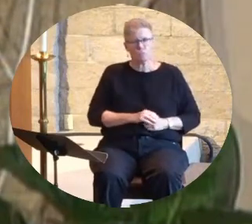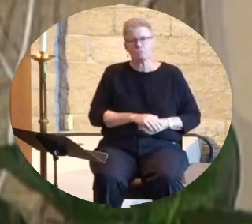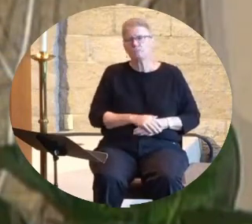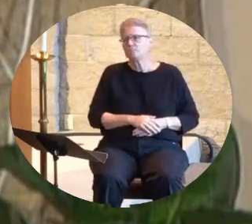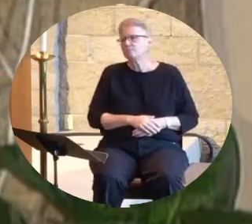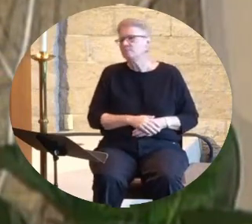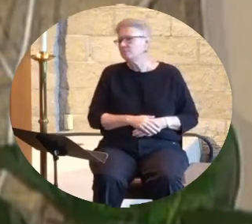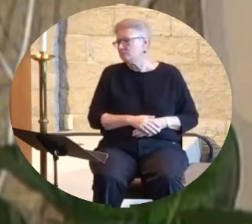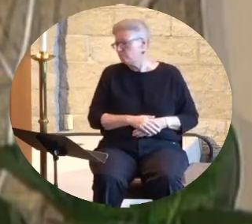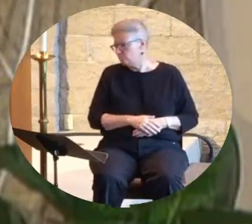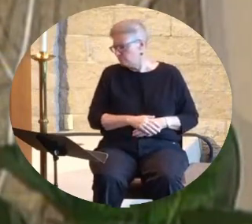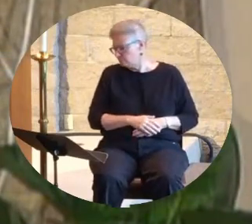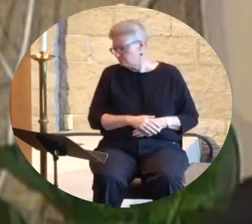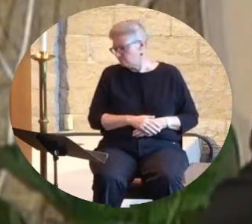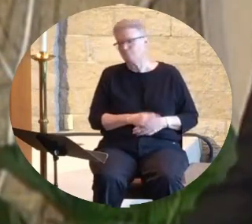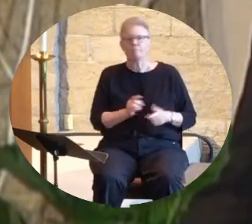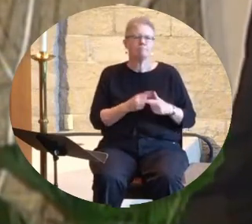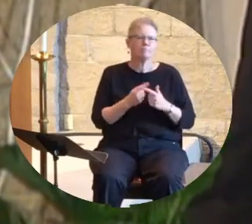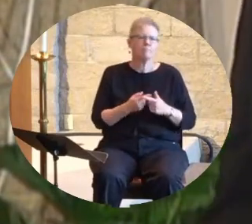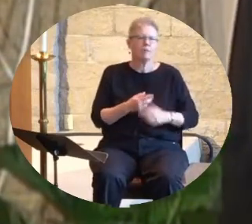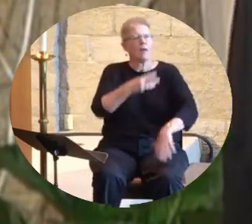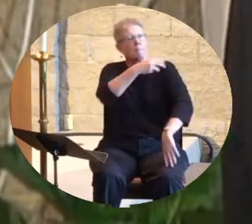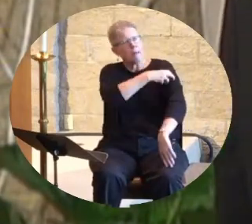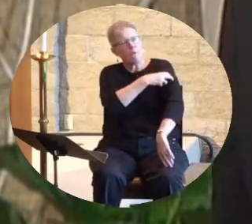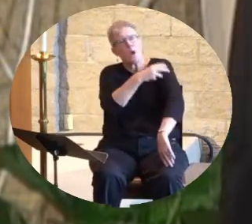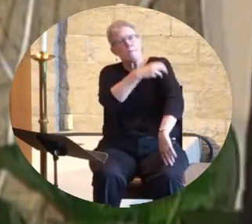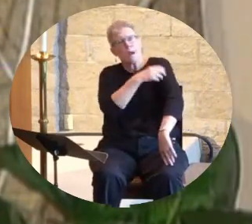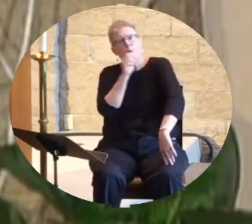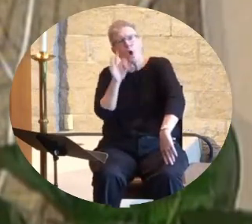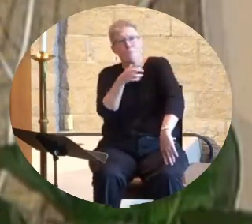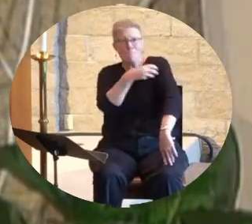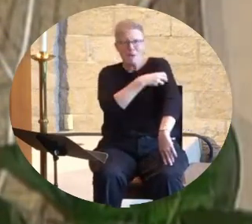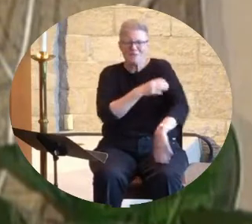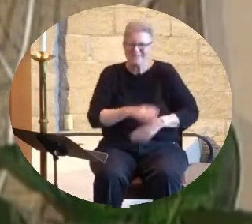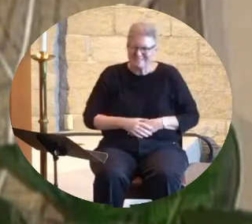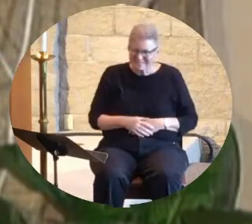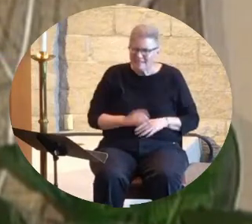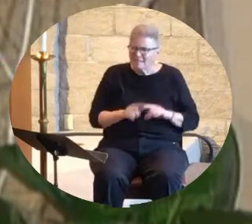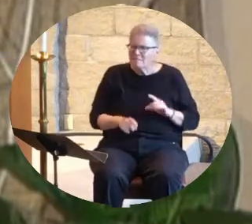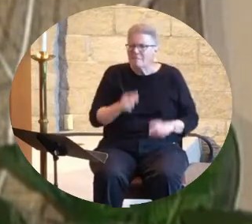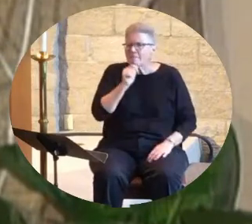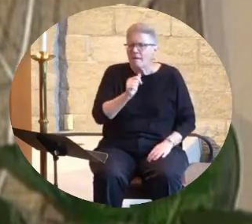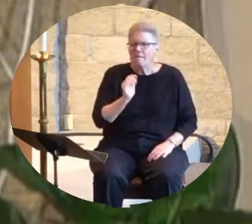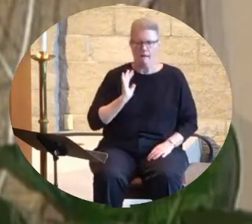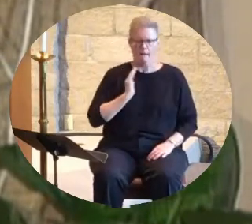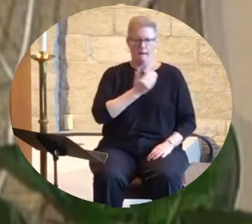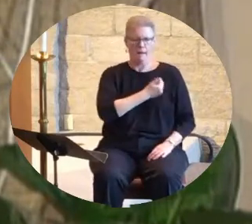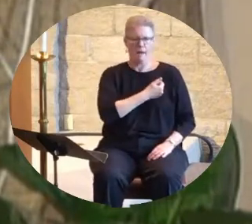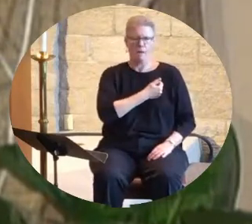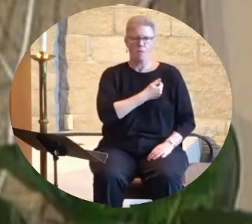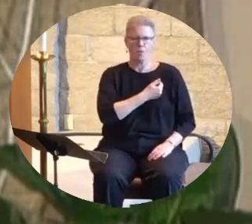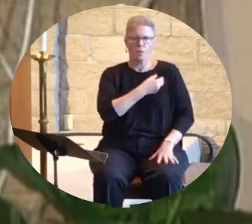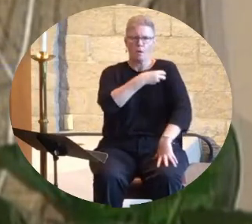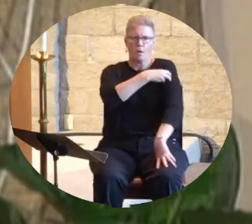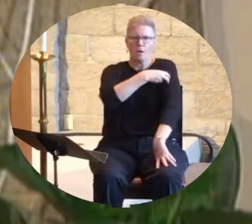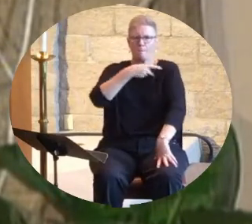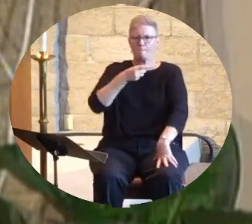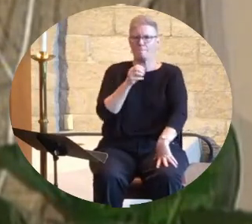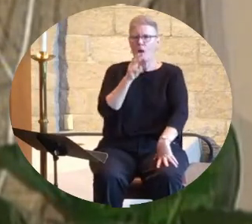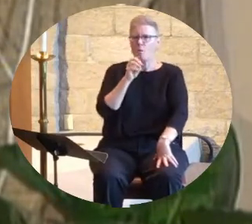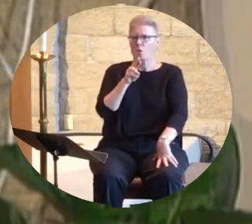power. I know we've heard the power of power, but this is not an outer power. No. This is not